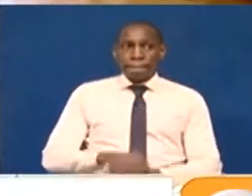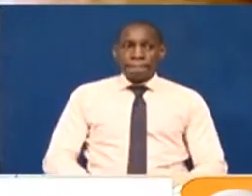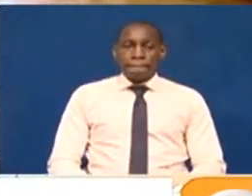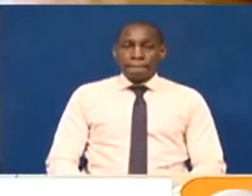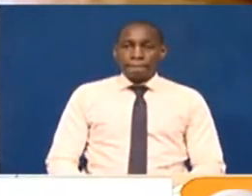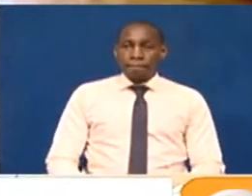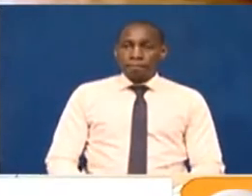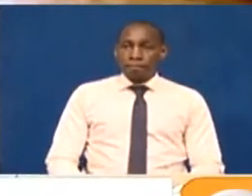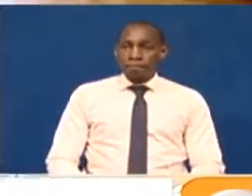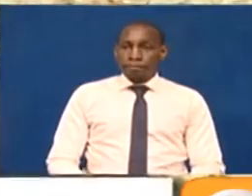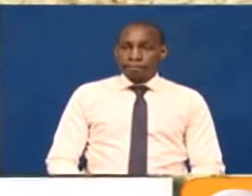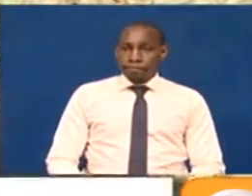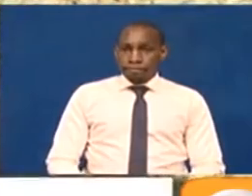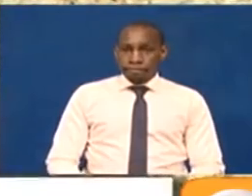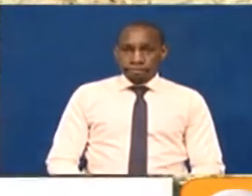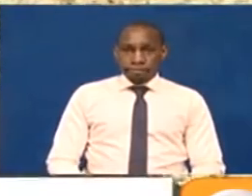family.